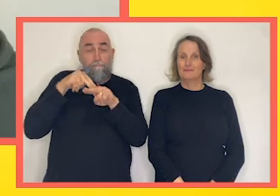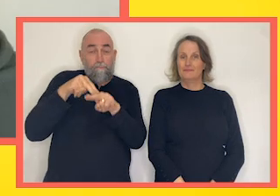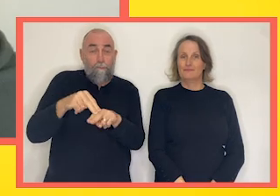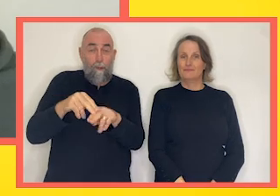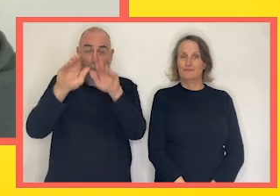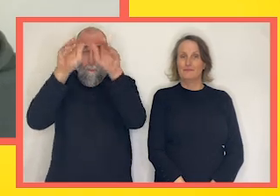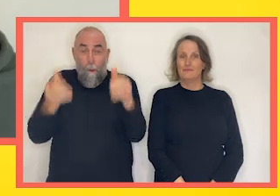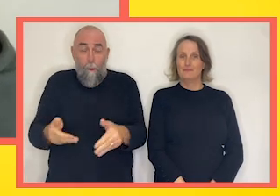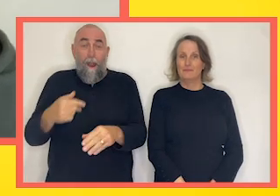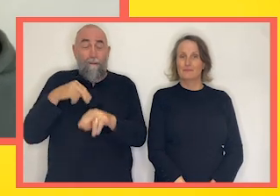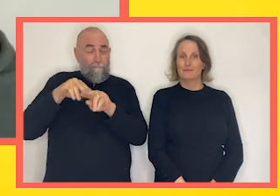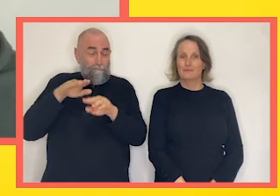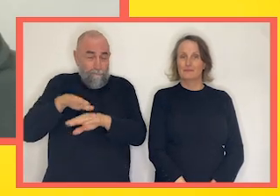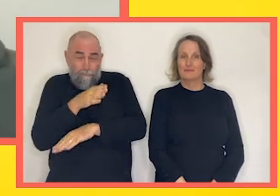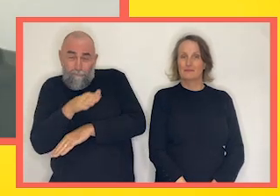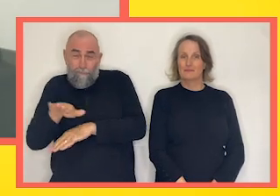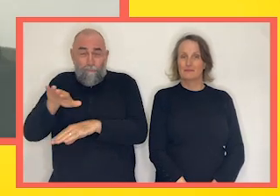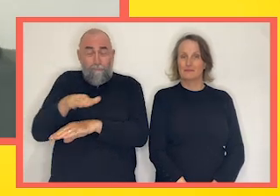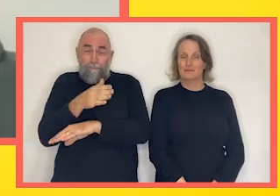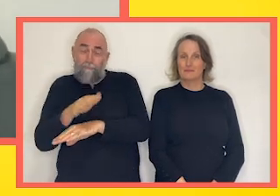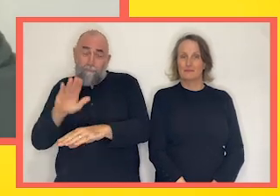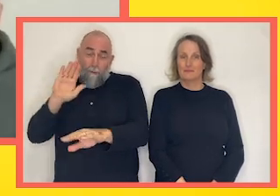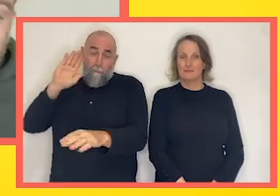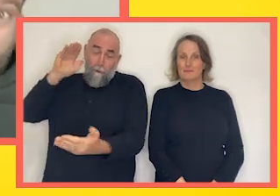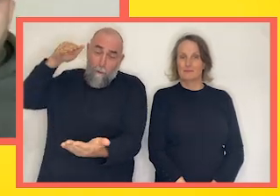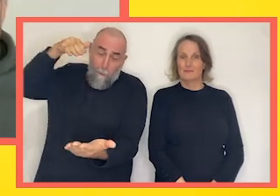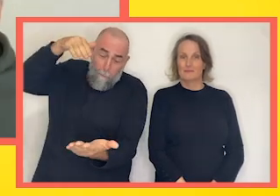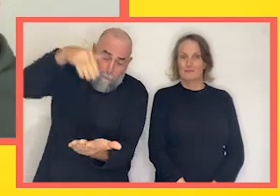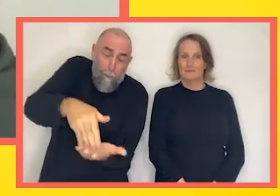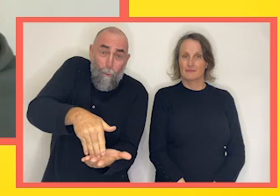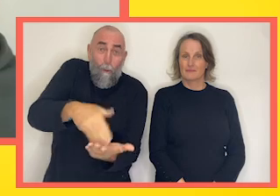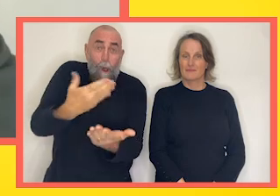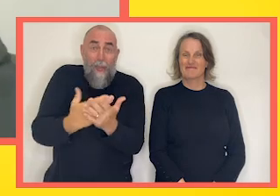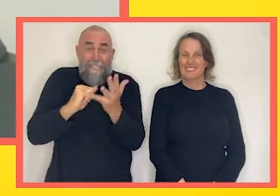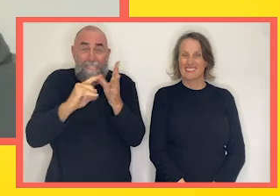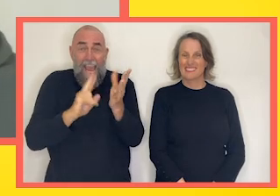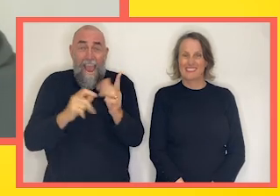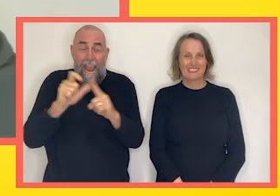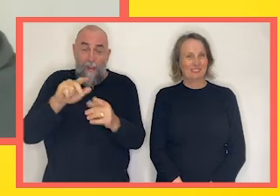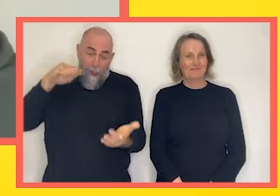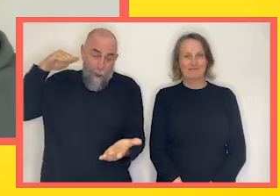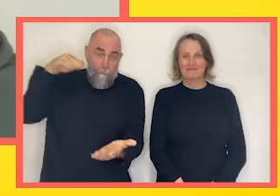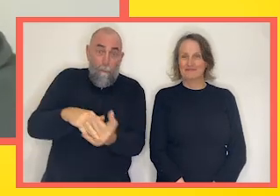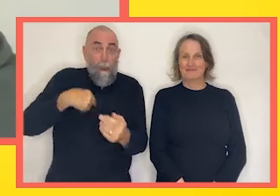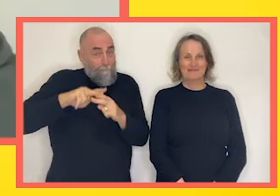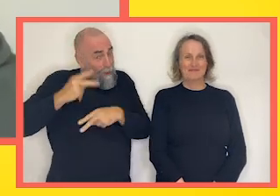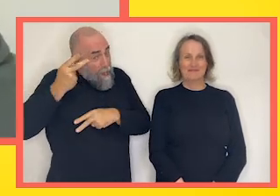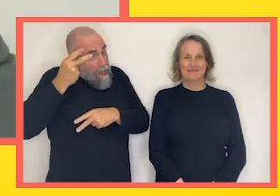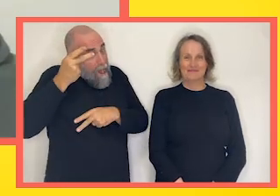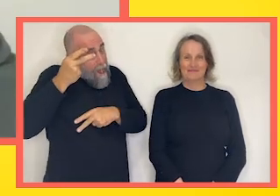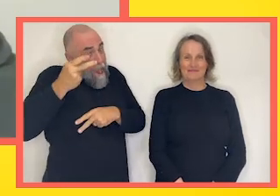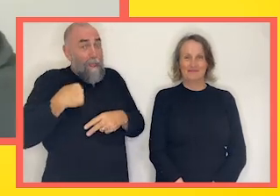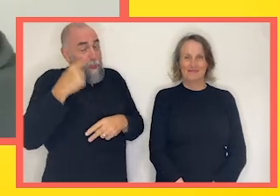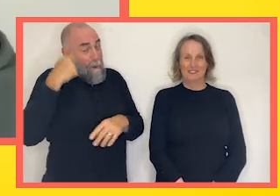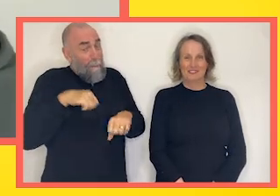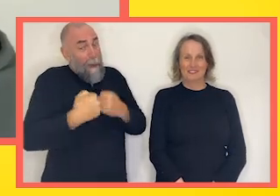it's probably 6 months out from the Paralympics, and it just forked into the sand, and I'm about to land and hit the sand, and I'm like, I'm